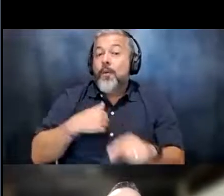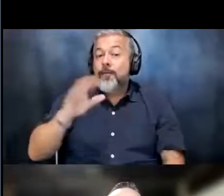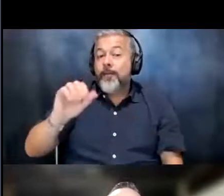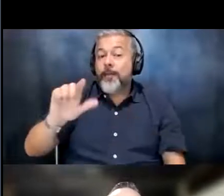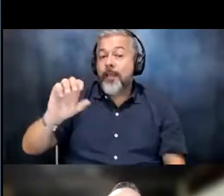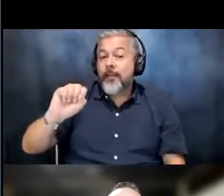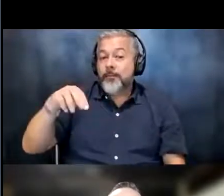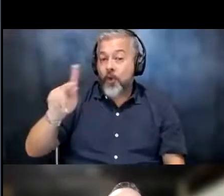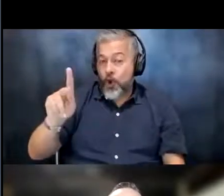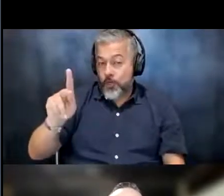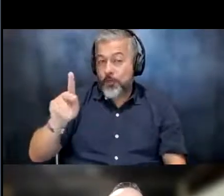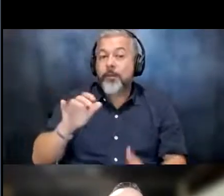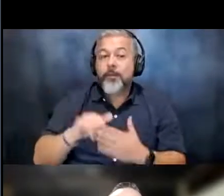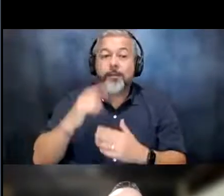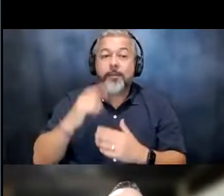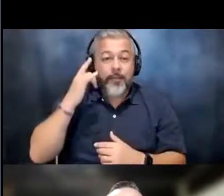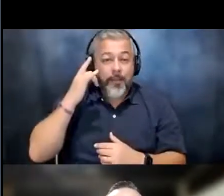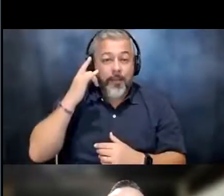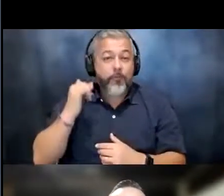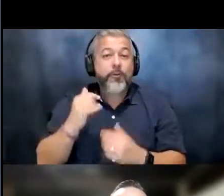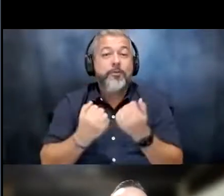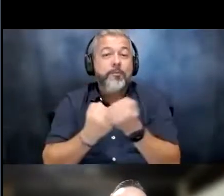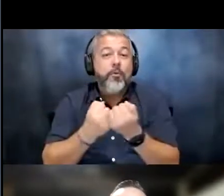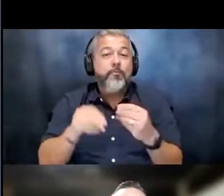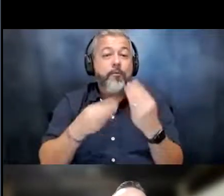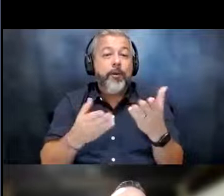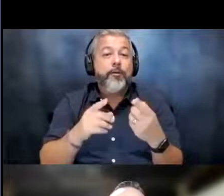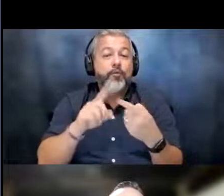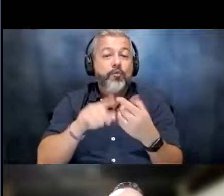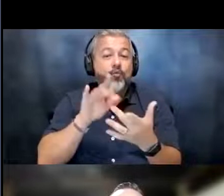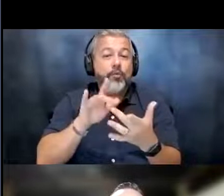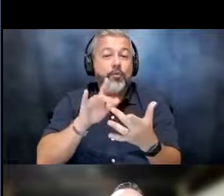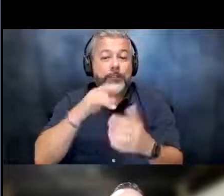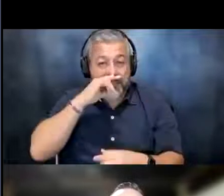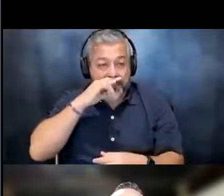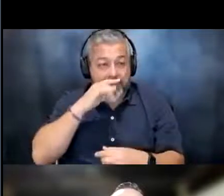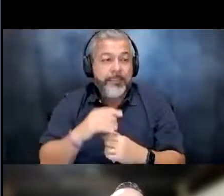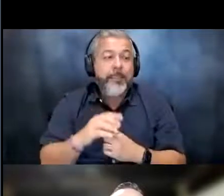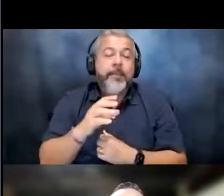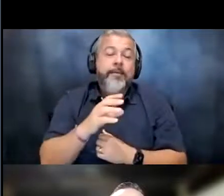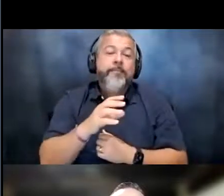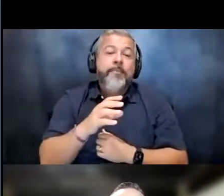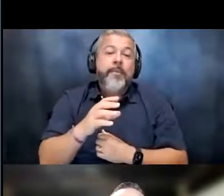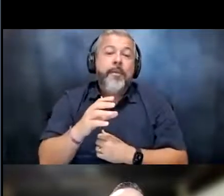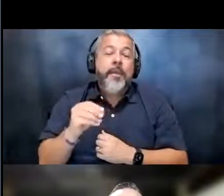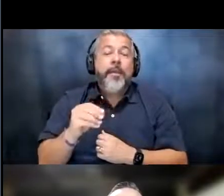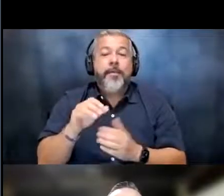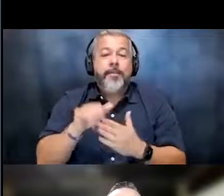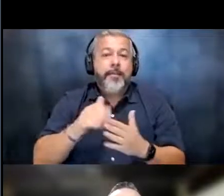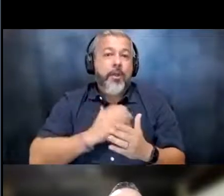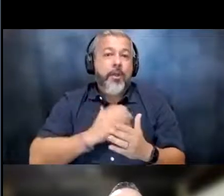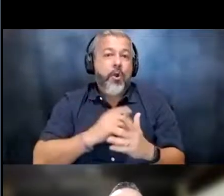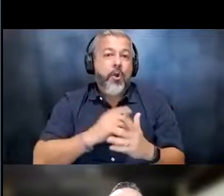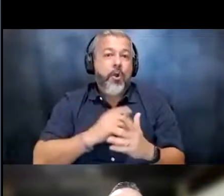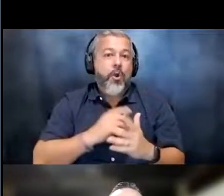Providers in Reaching Kids, as the flagship project within Brilliant Beginnings. And it is